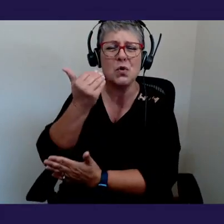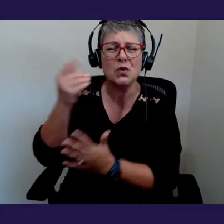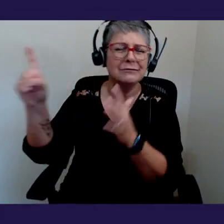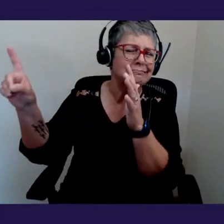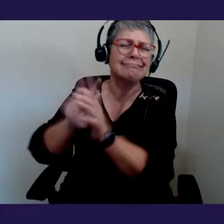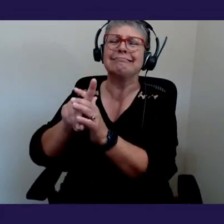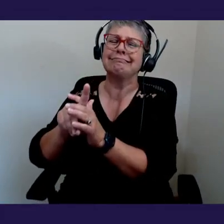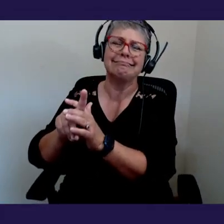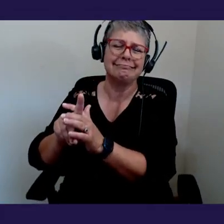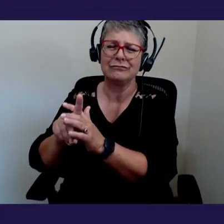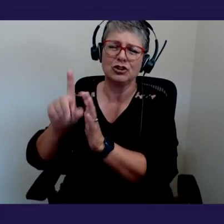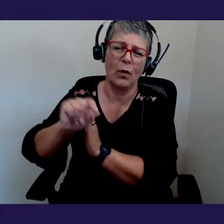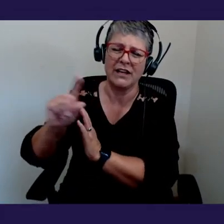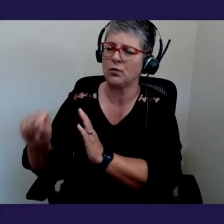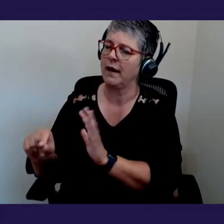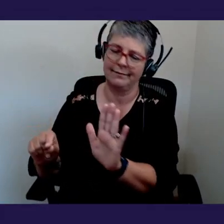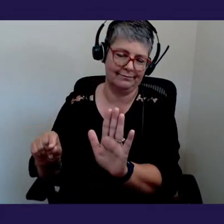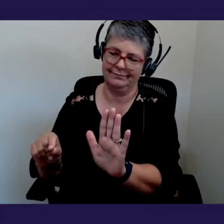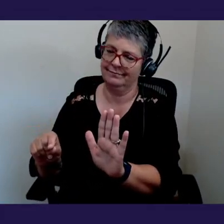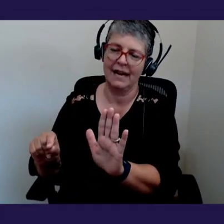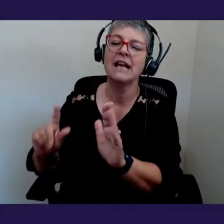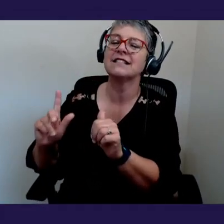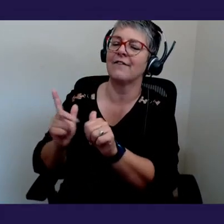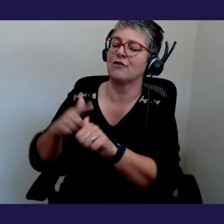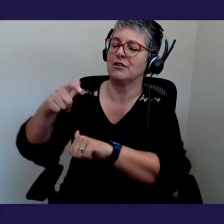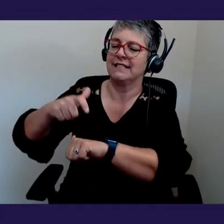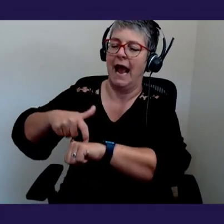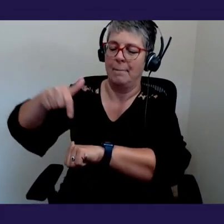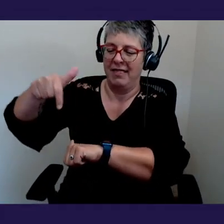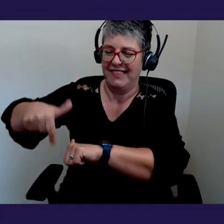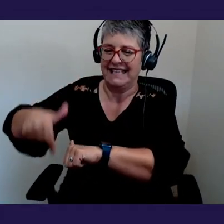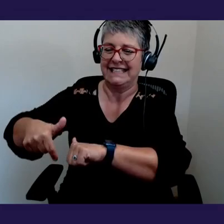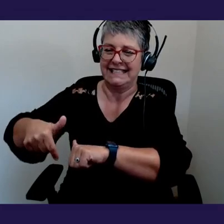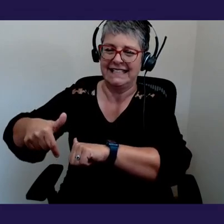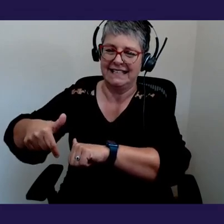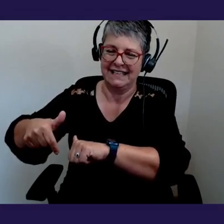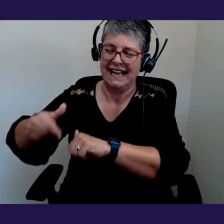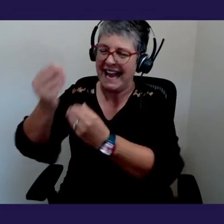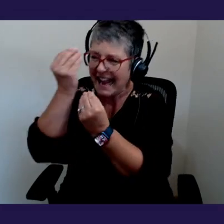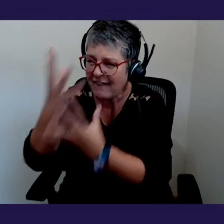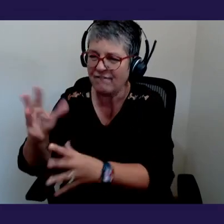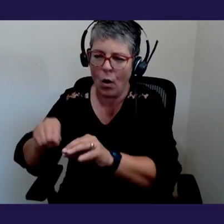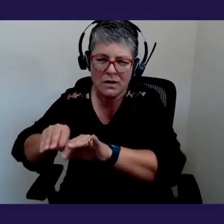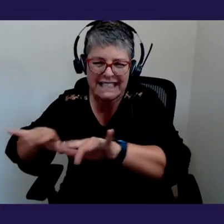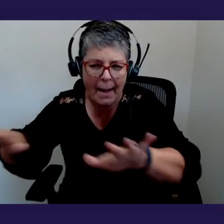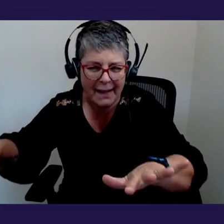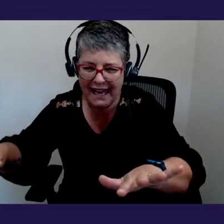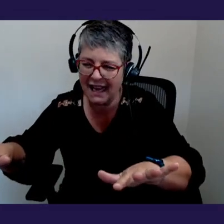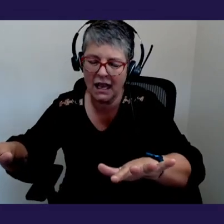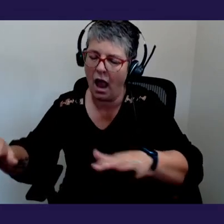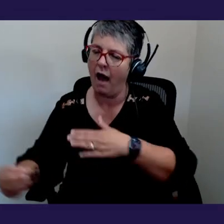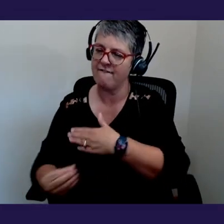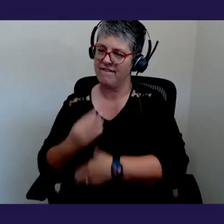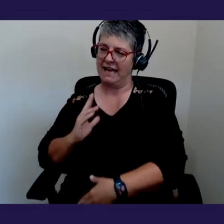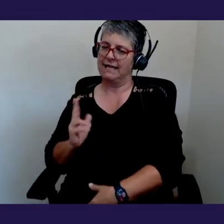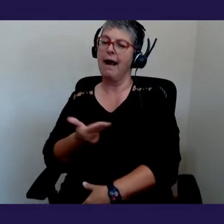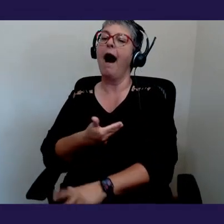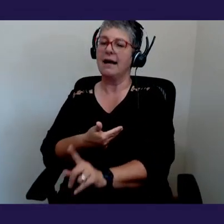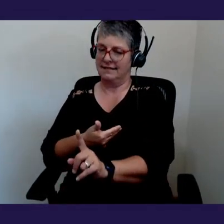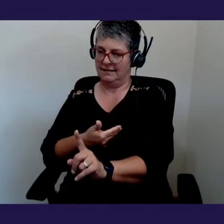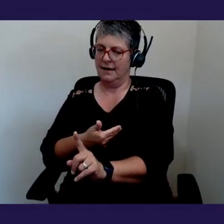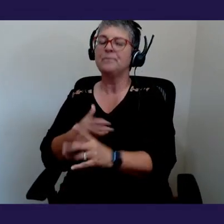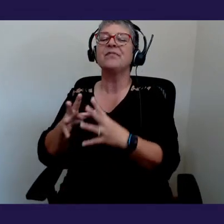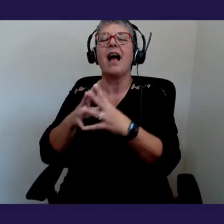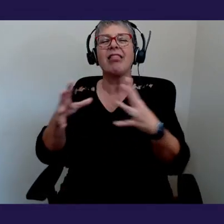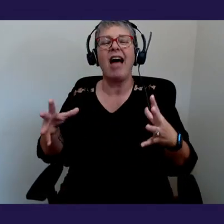first time it affected us. And that there's a lot of information, and there's a lot of standard operating